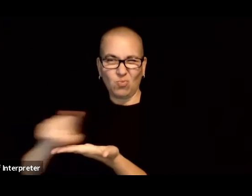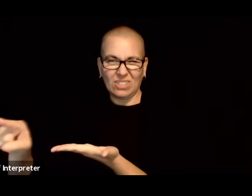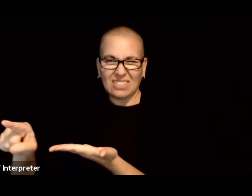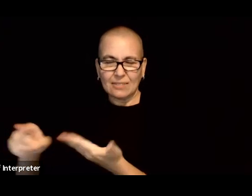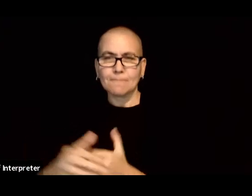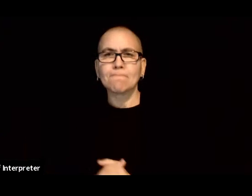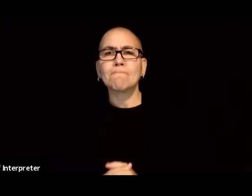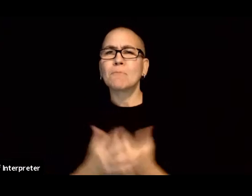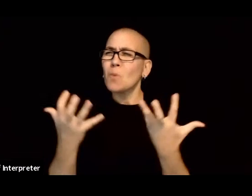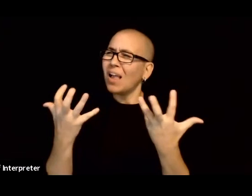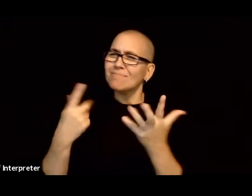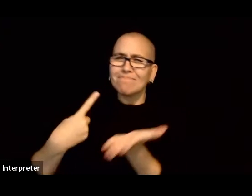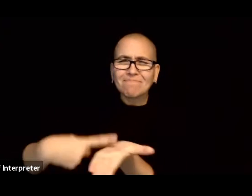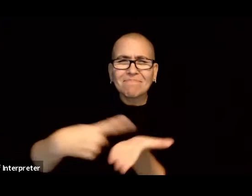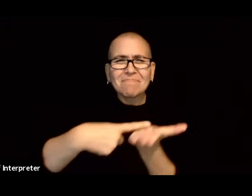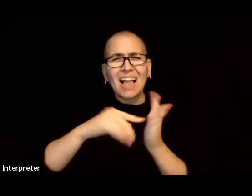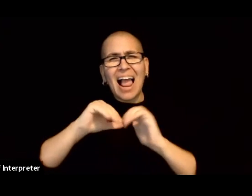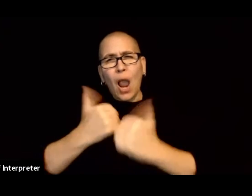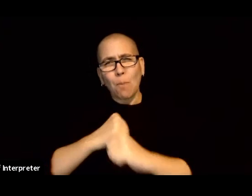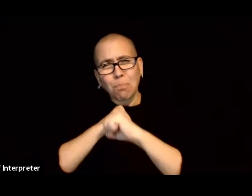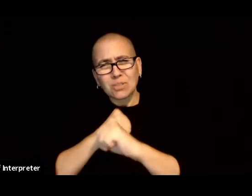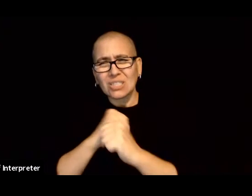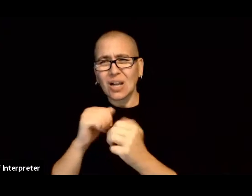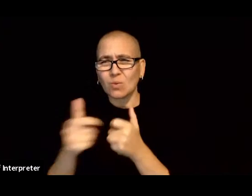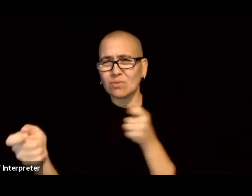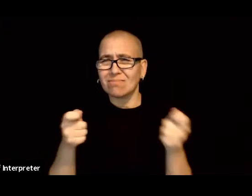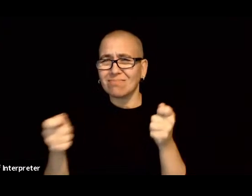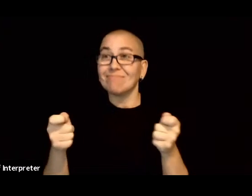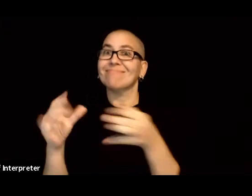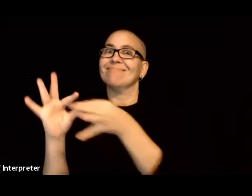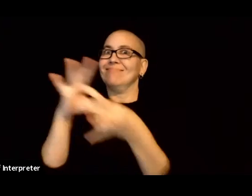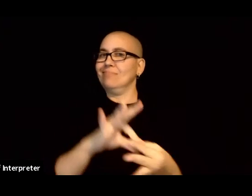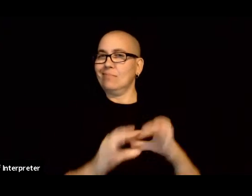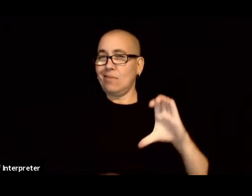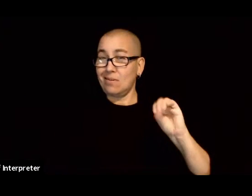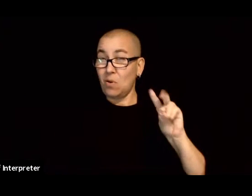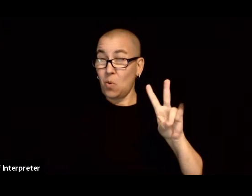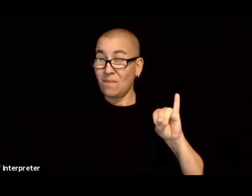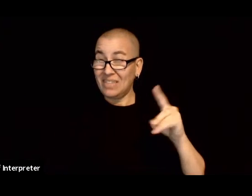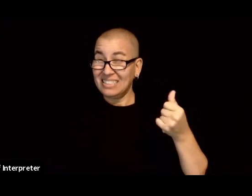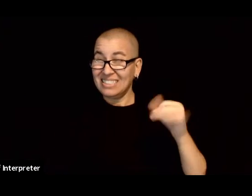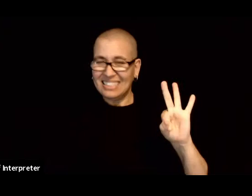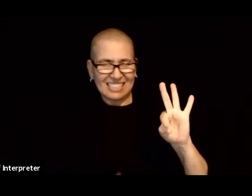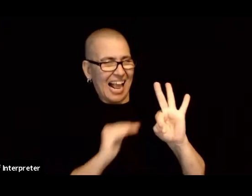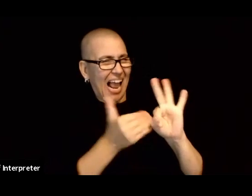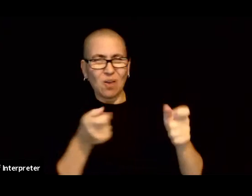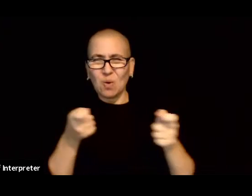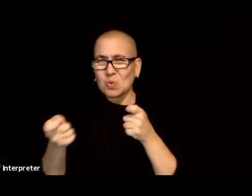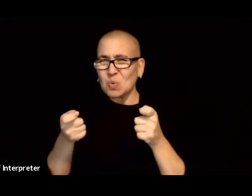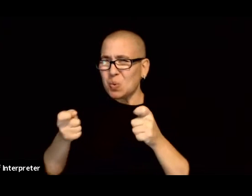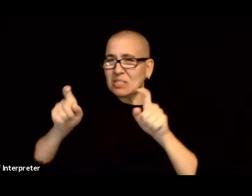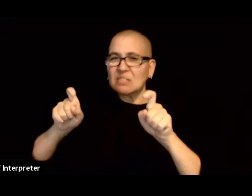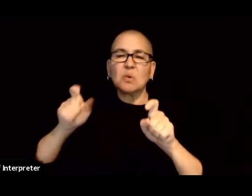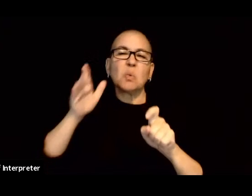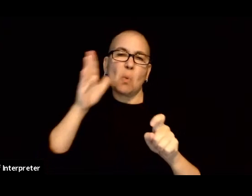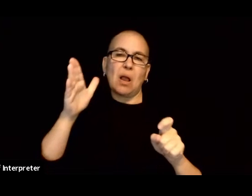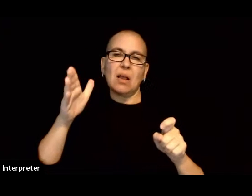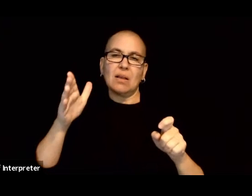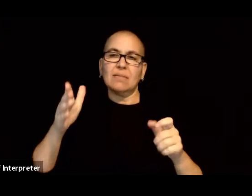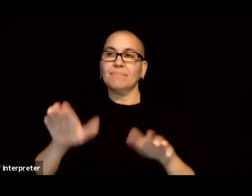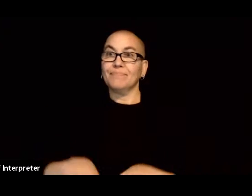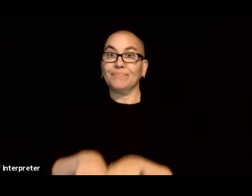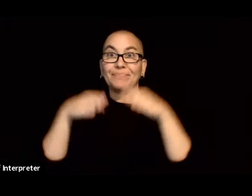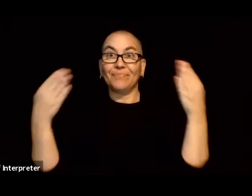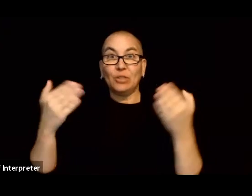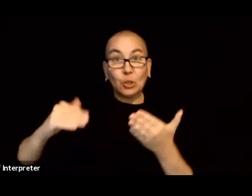particular COVID-19 infection in Minnesota, is testing. And we will be opening additional new testing locations, opening up the